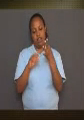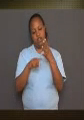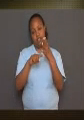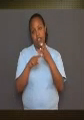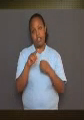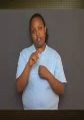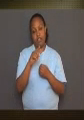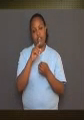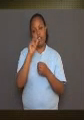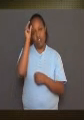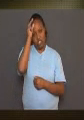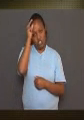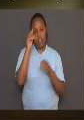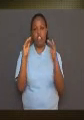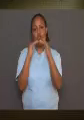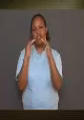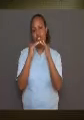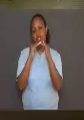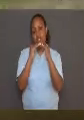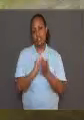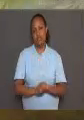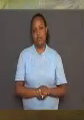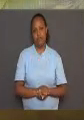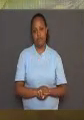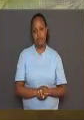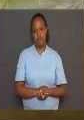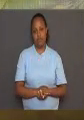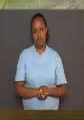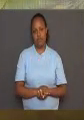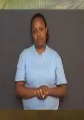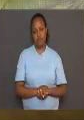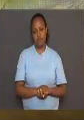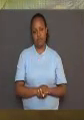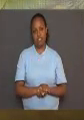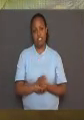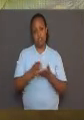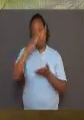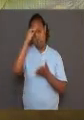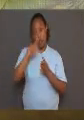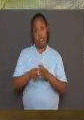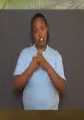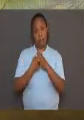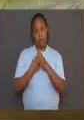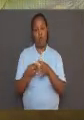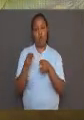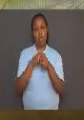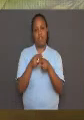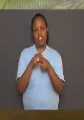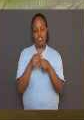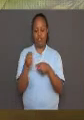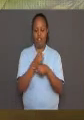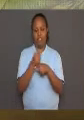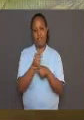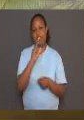and cultural equality. We will start the lesson with a short